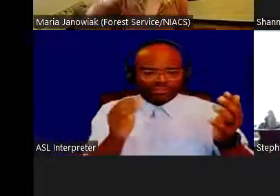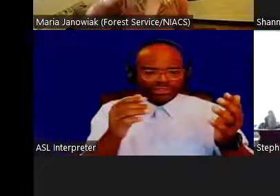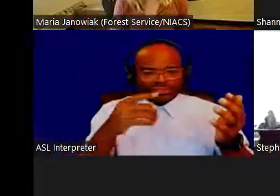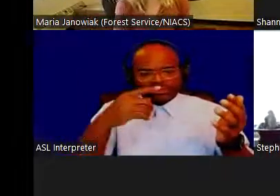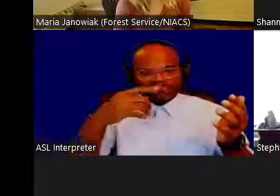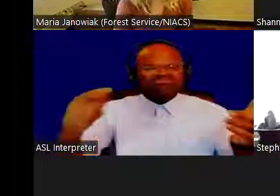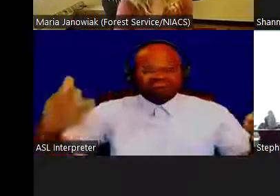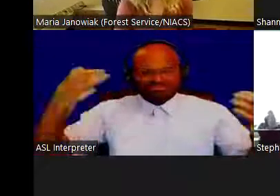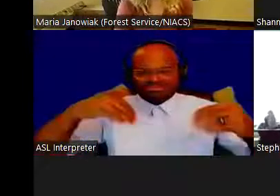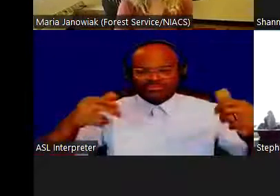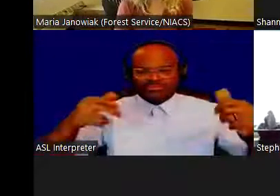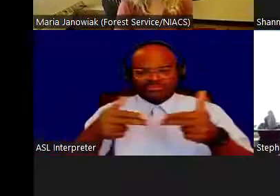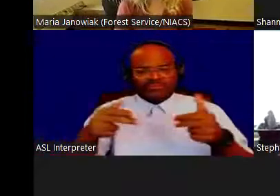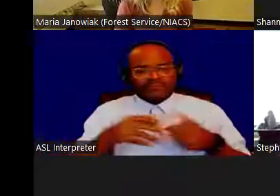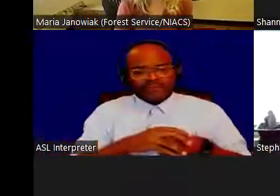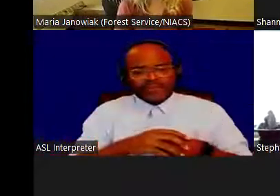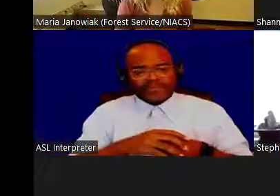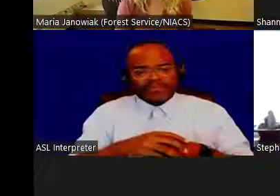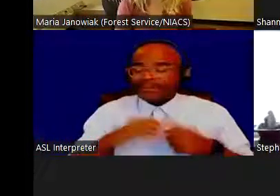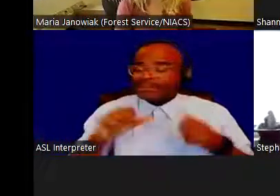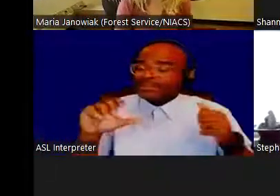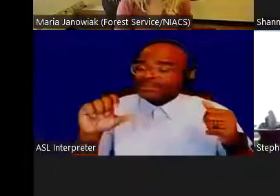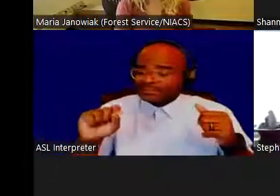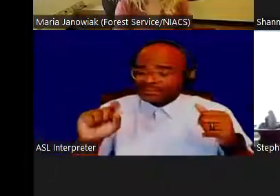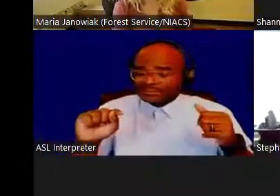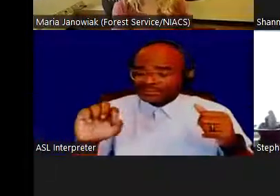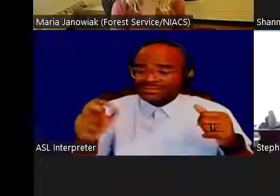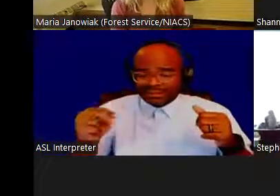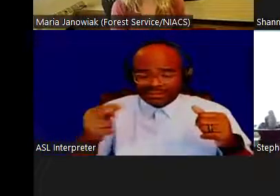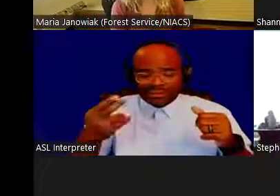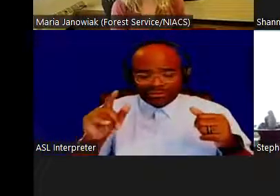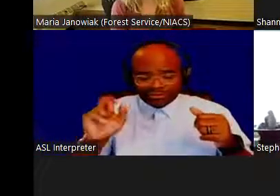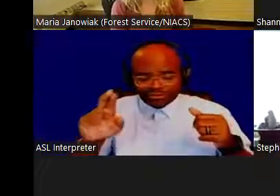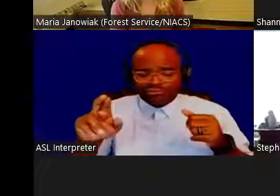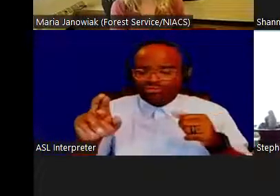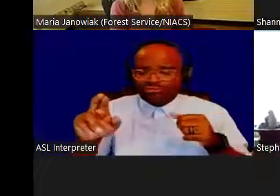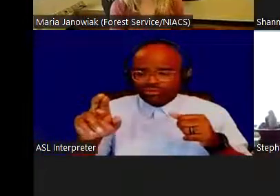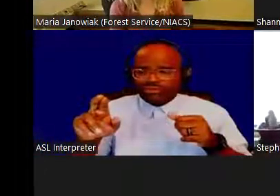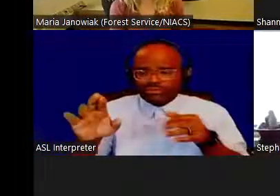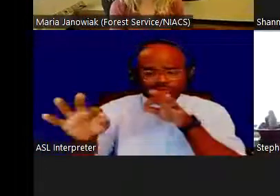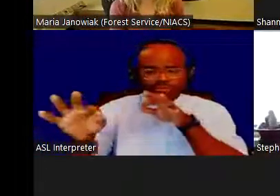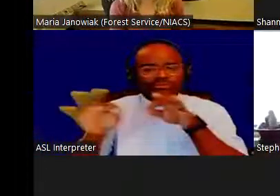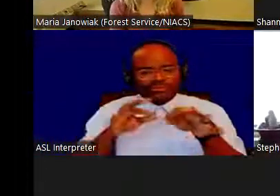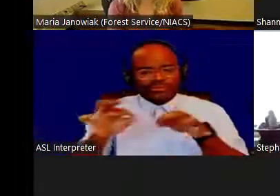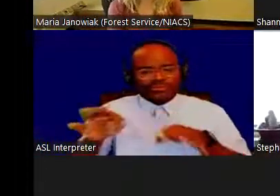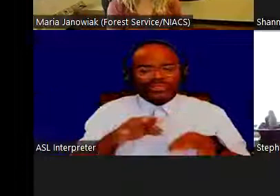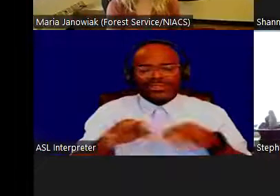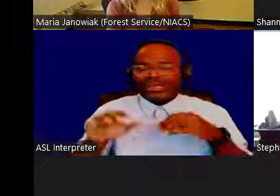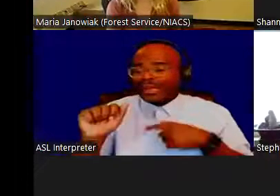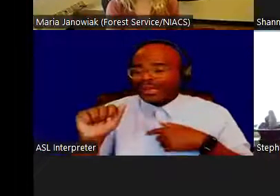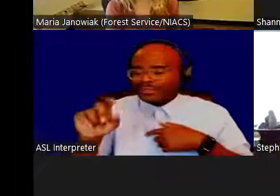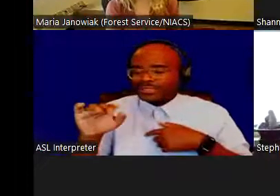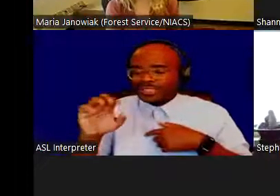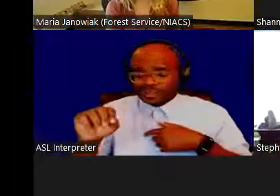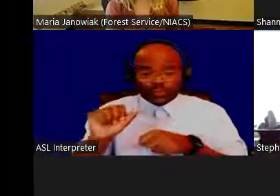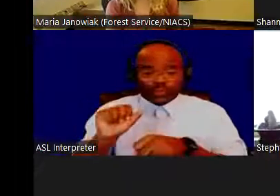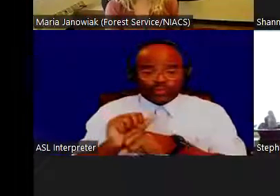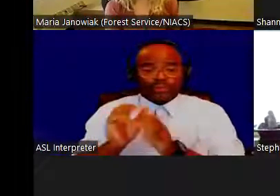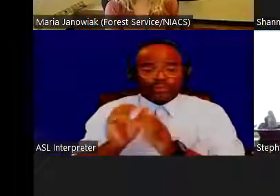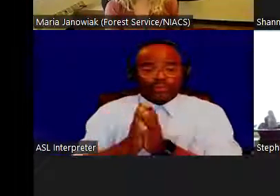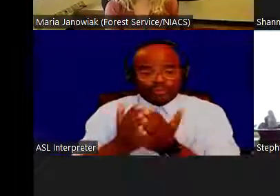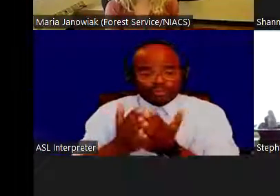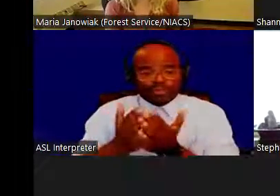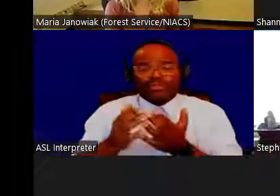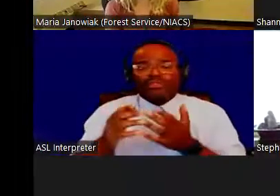please. Stephen Handler's presentation, where he'll be discussing the Adaptation Workbook and the